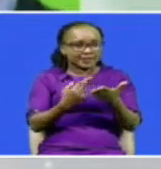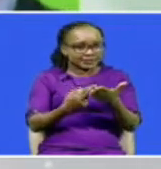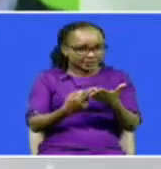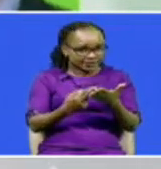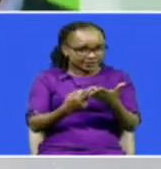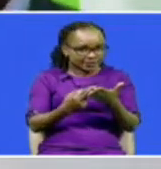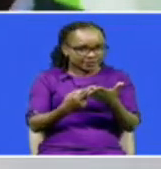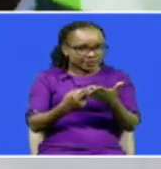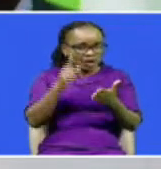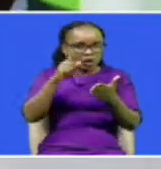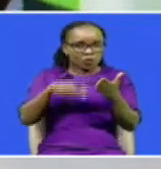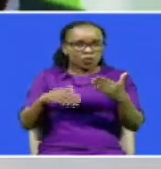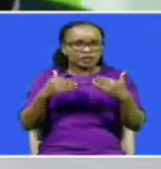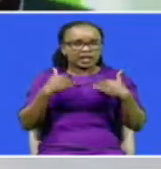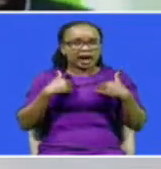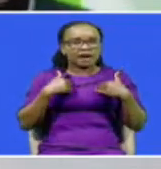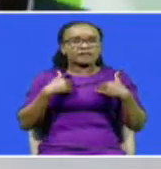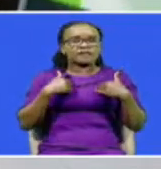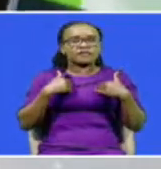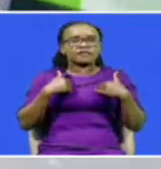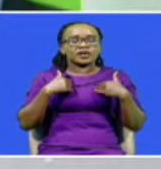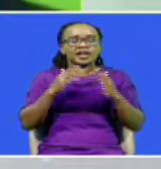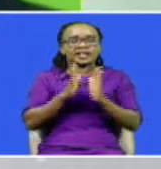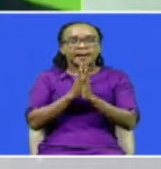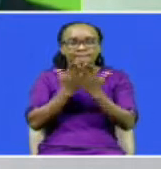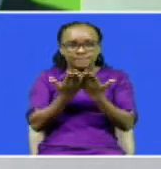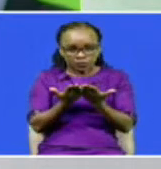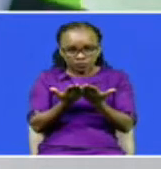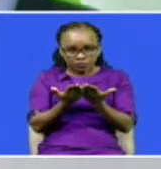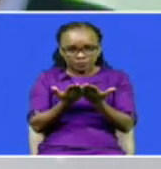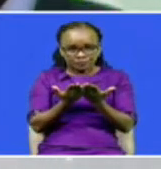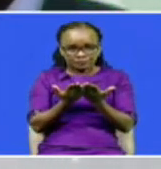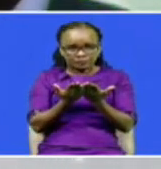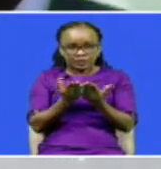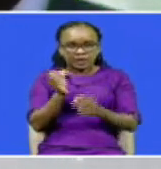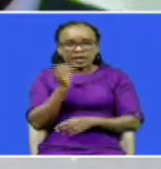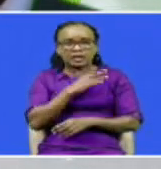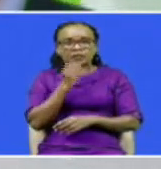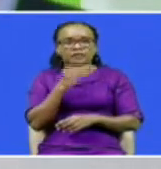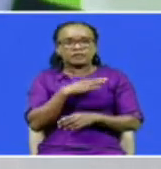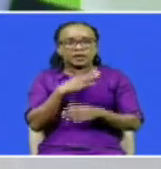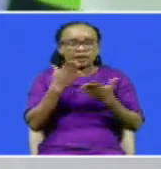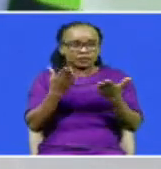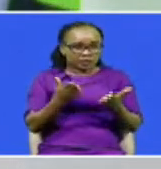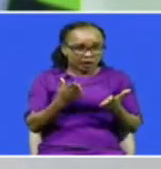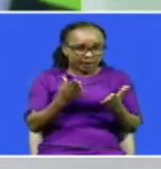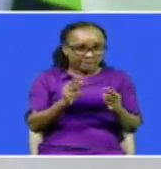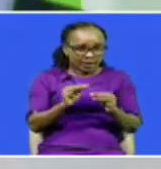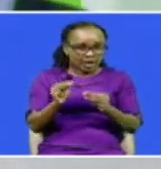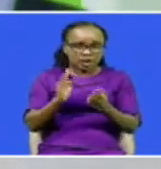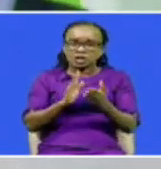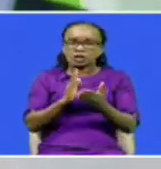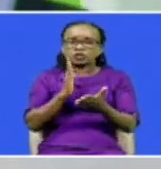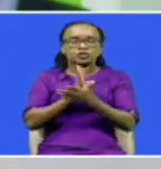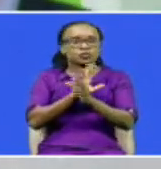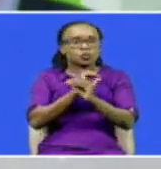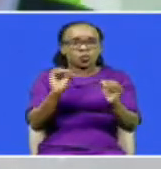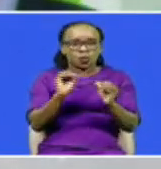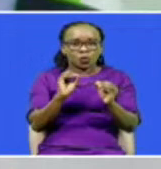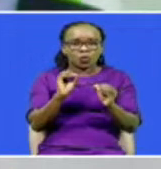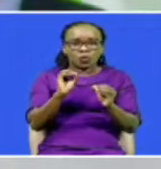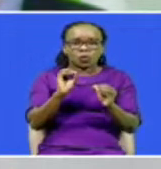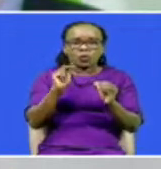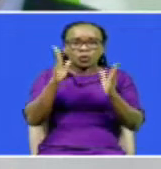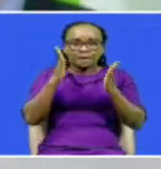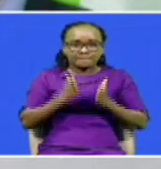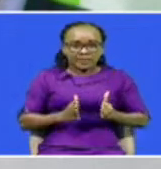would be on the hard copy register. So the fear that voters will be turned away, that's not true. Nobody will be turned away so